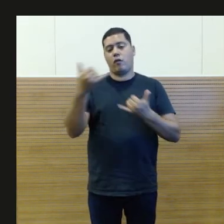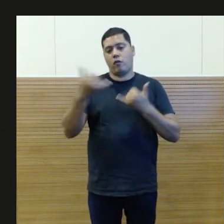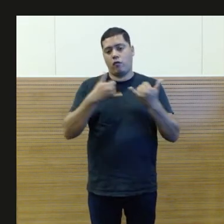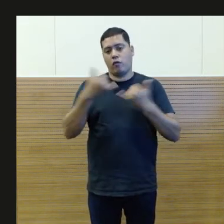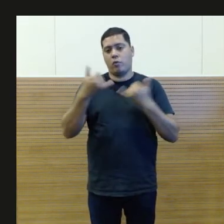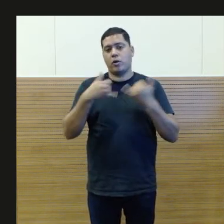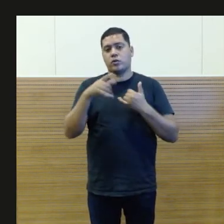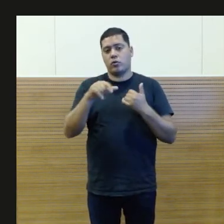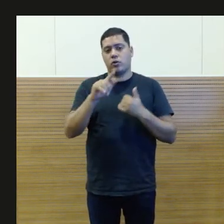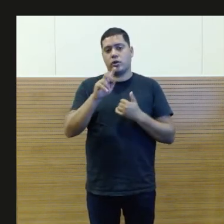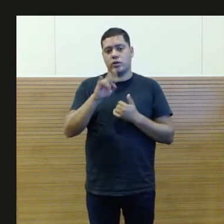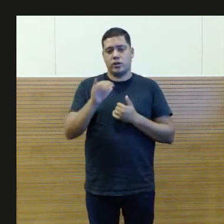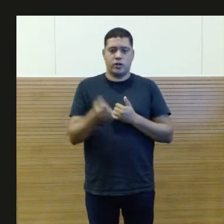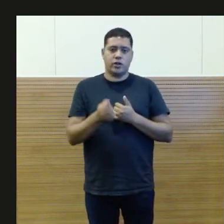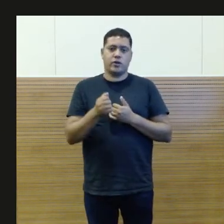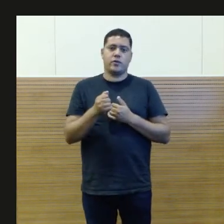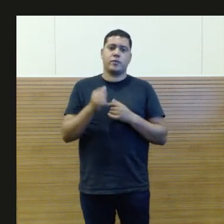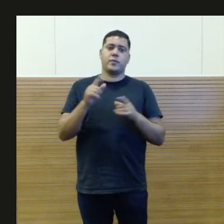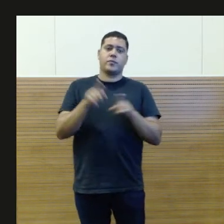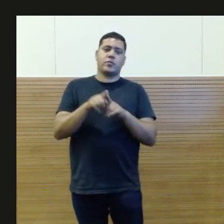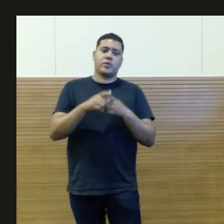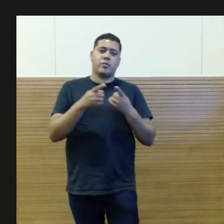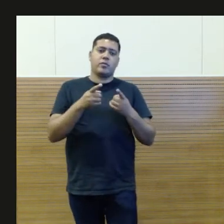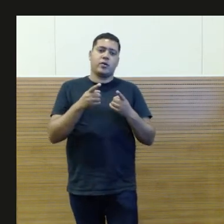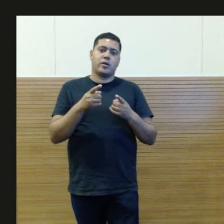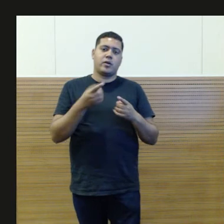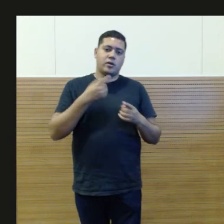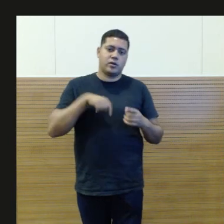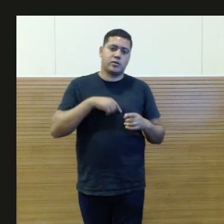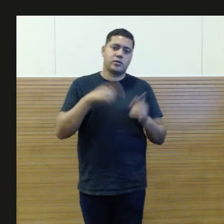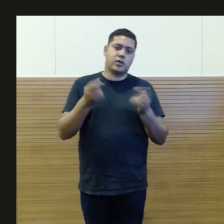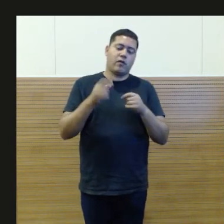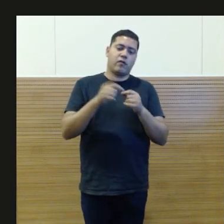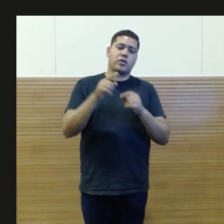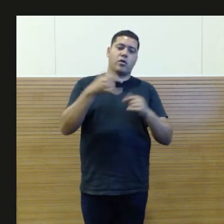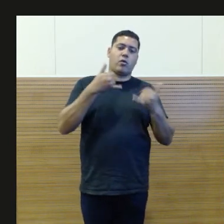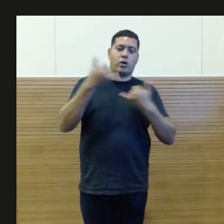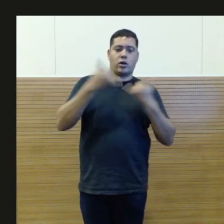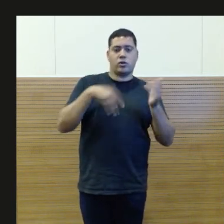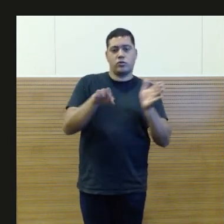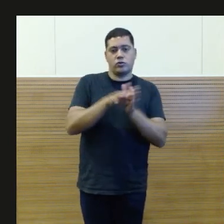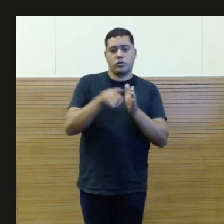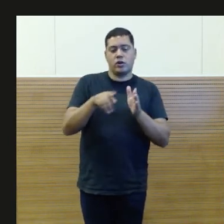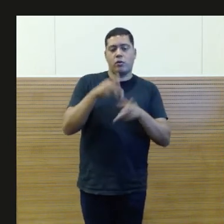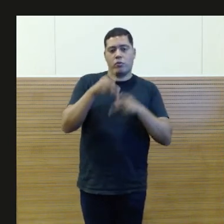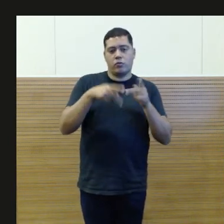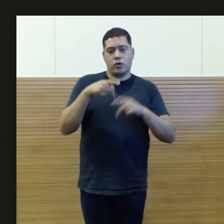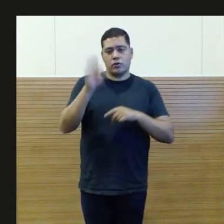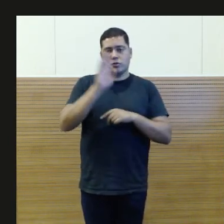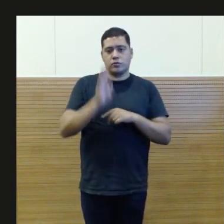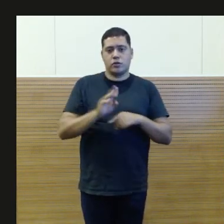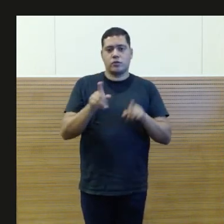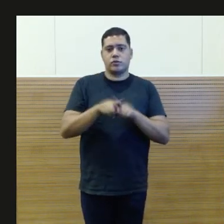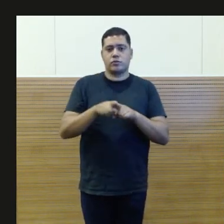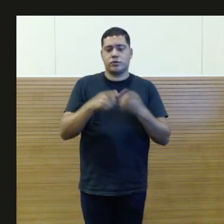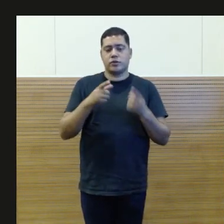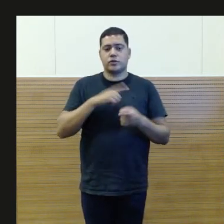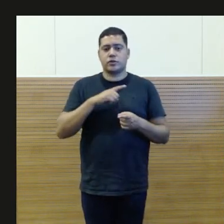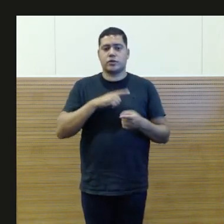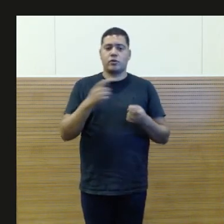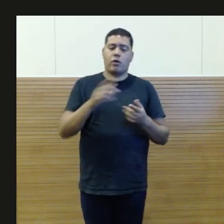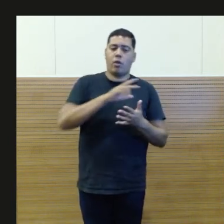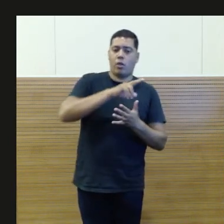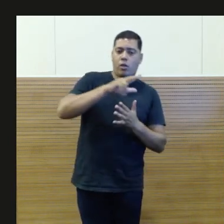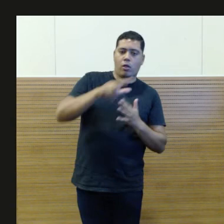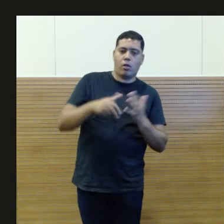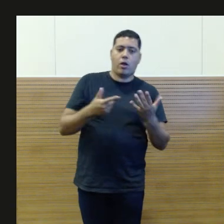well, we have over 40 million children are benefited to